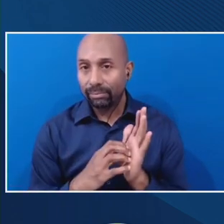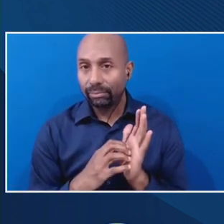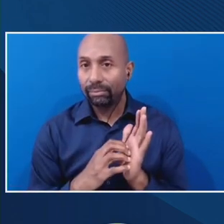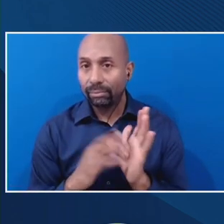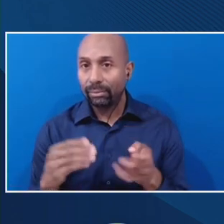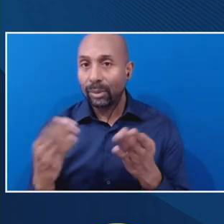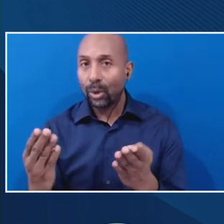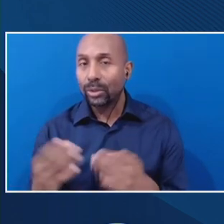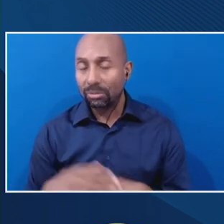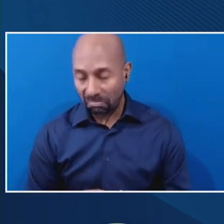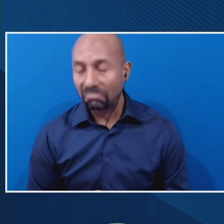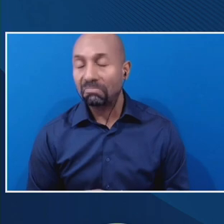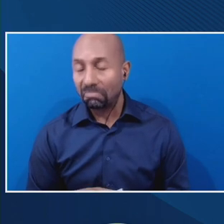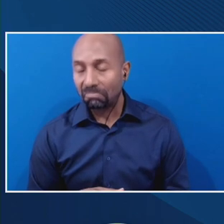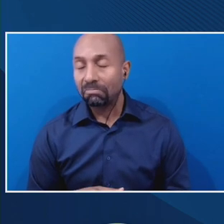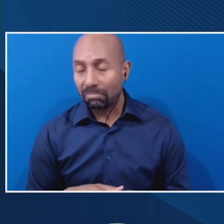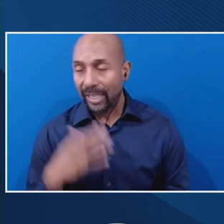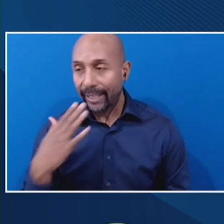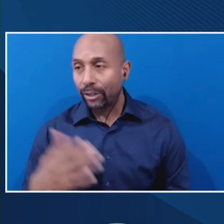Thank you.